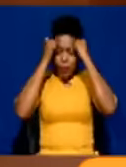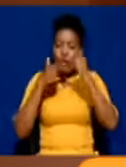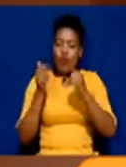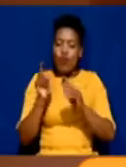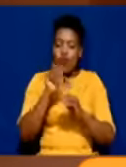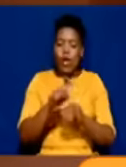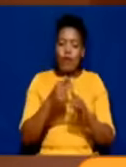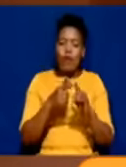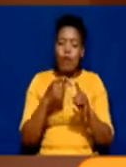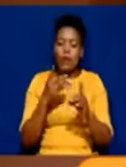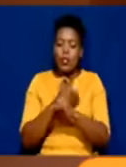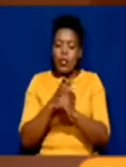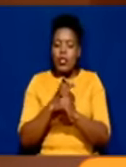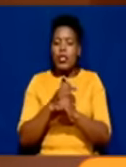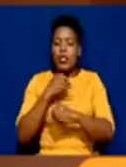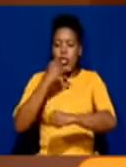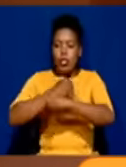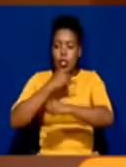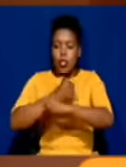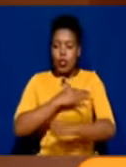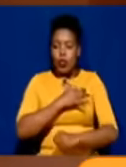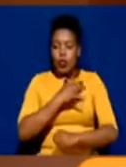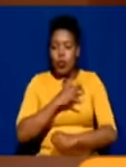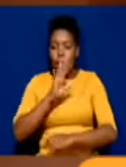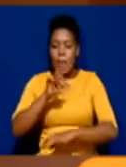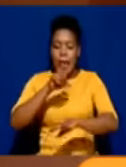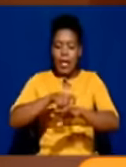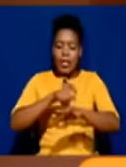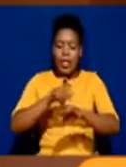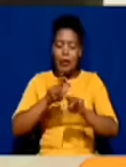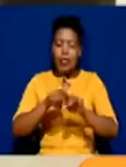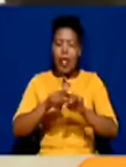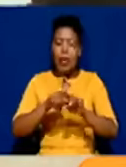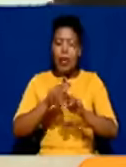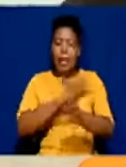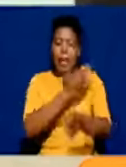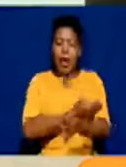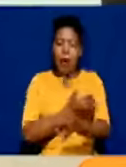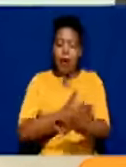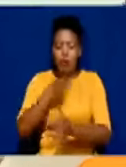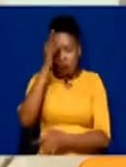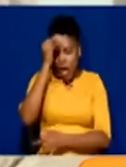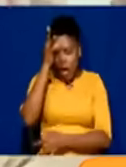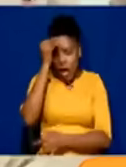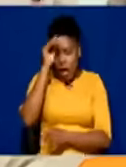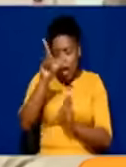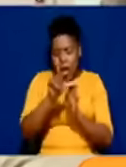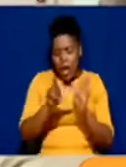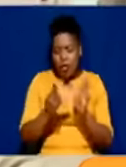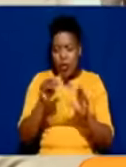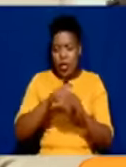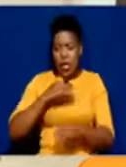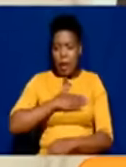from different learning institutions, volunteered their time and energy to be taken through lessons in